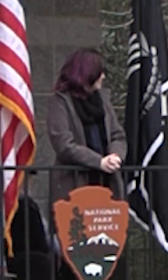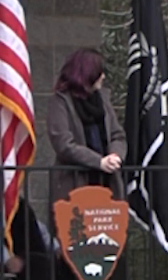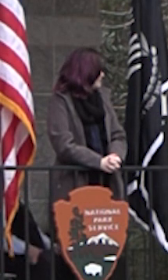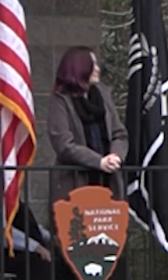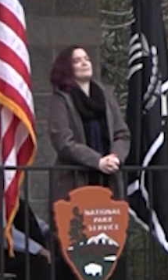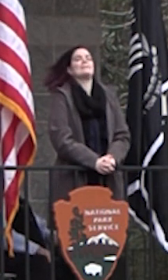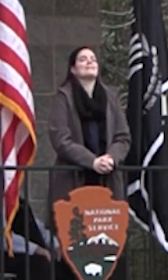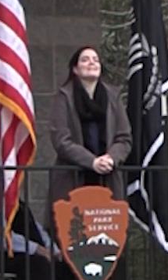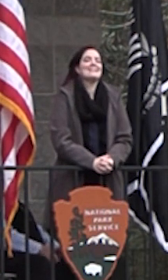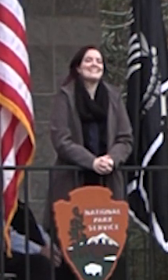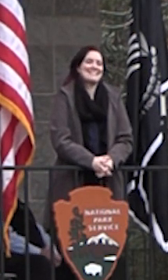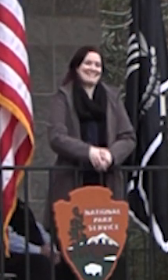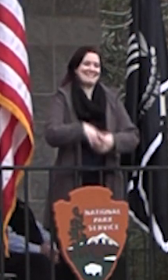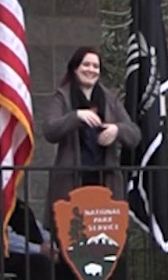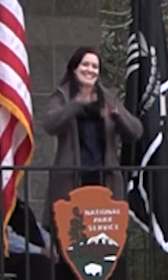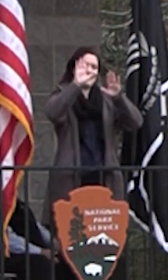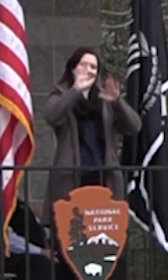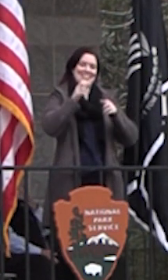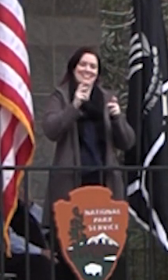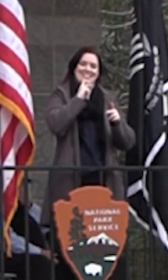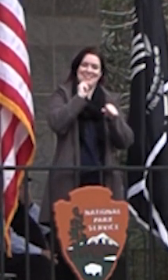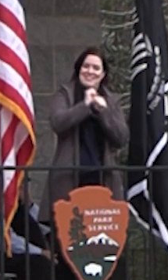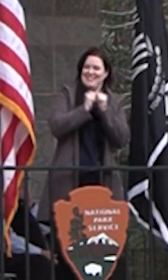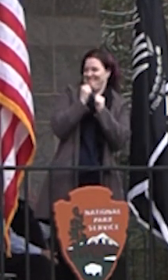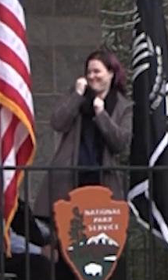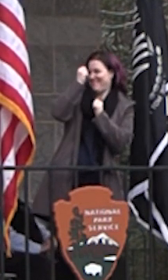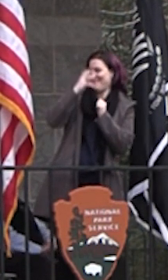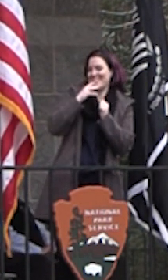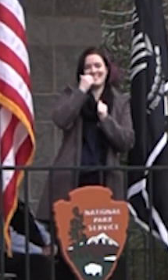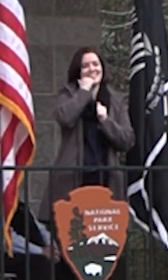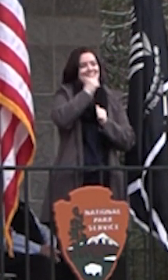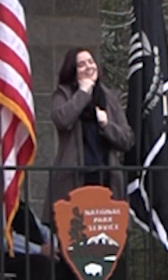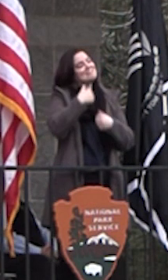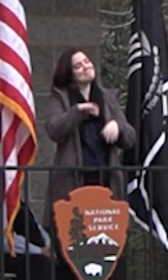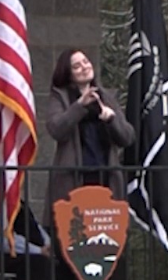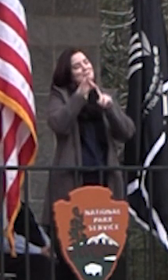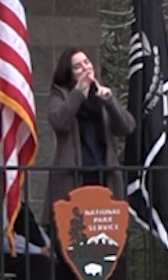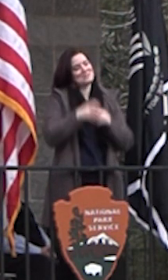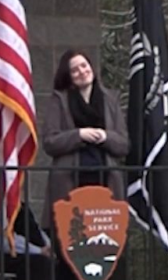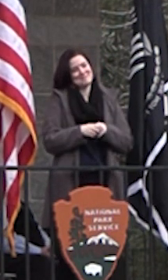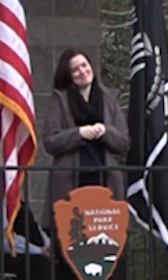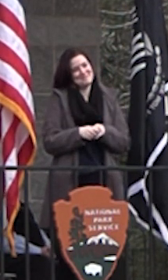I have an amazing opportunity. I get to work with that man every day. It's pretty special.